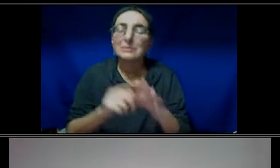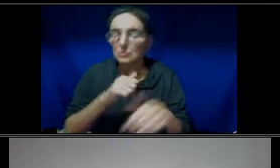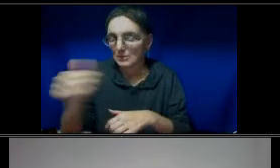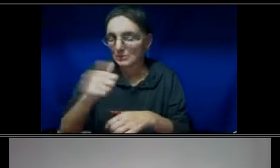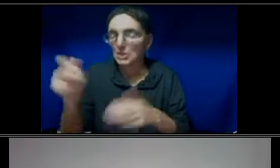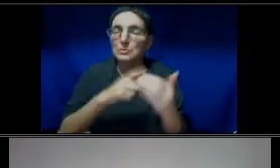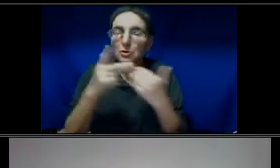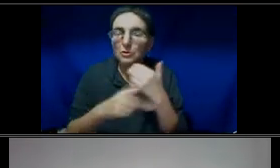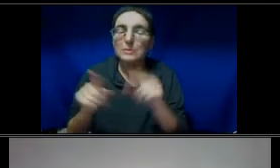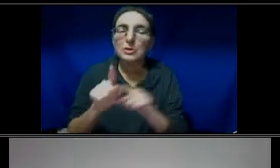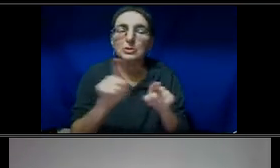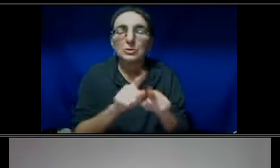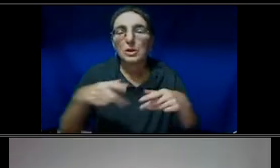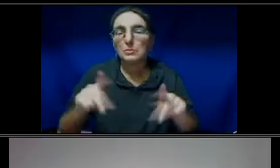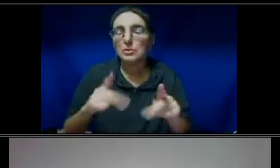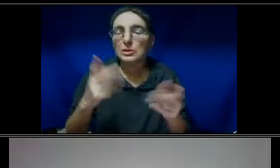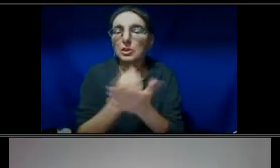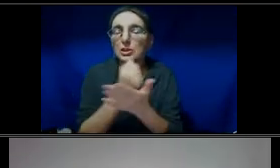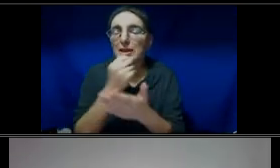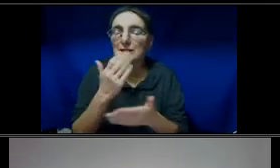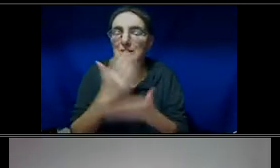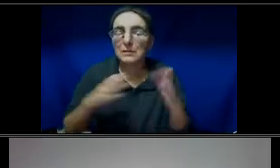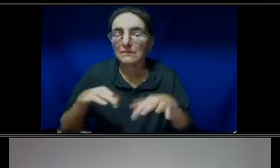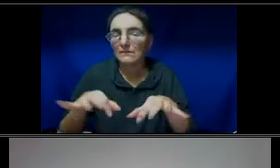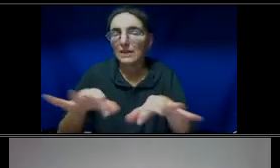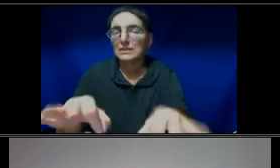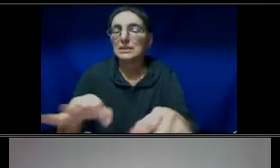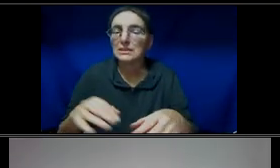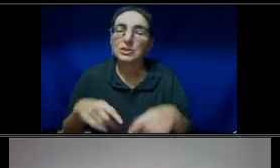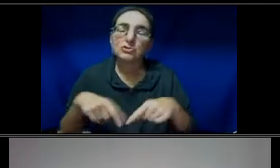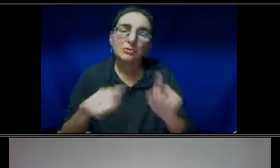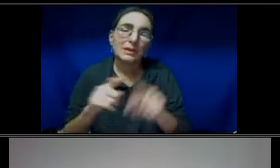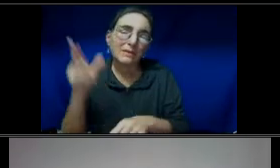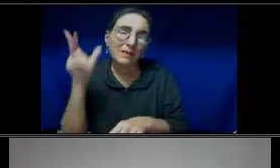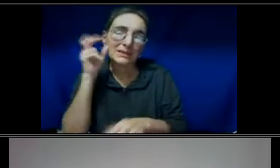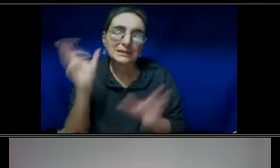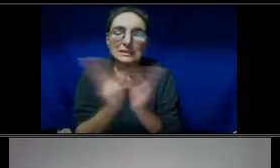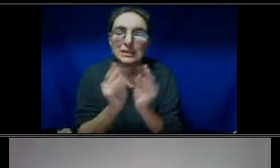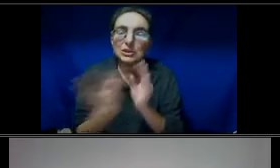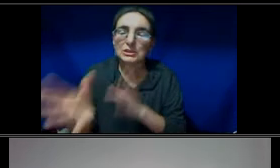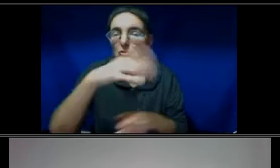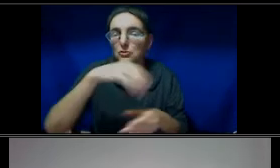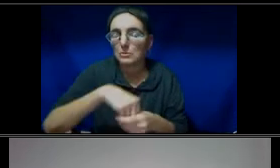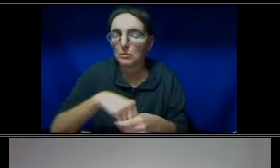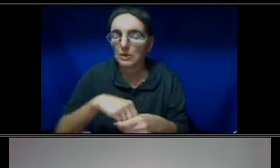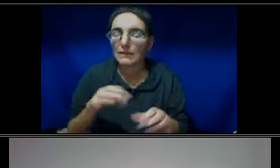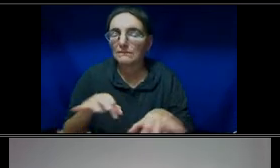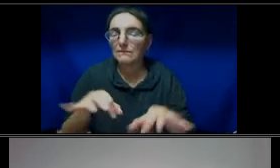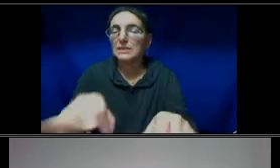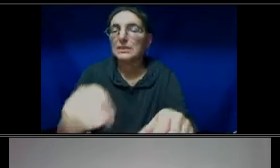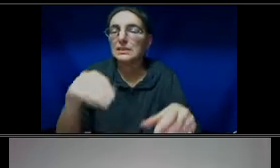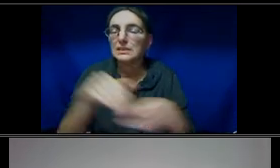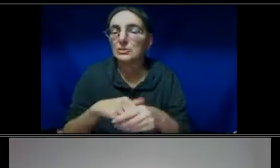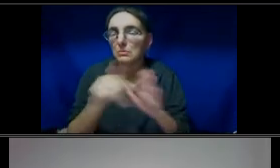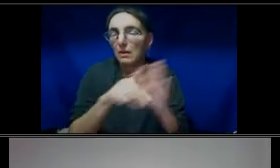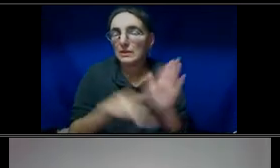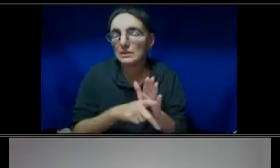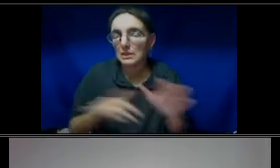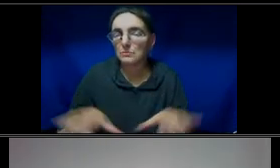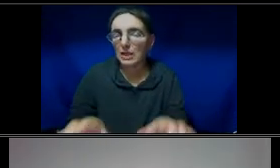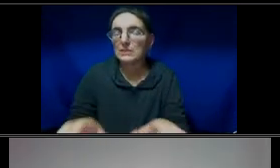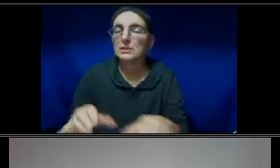at some of our findings within the listening sessions, incorporating those findings into policy and practice,